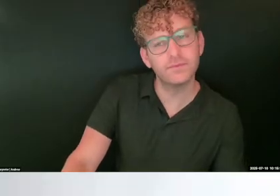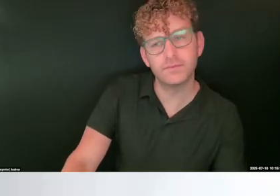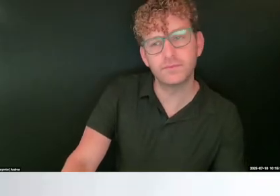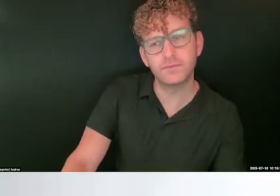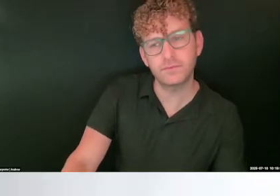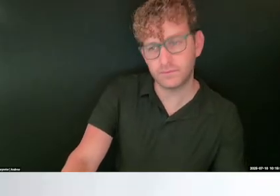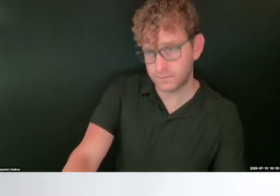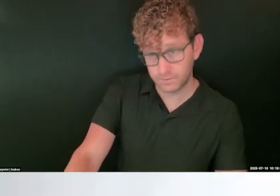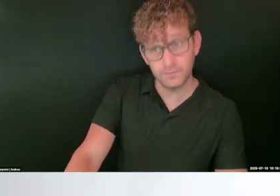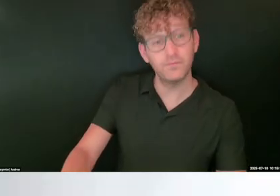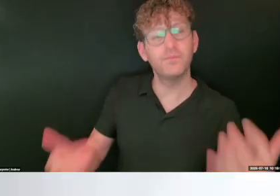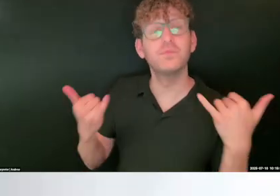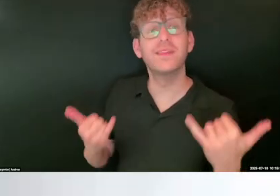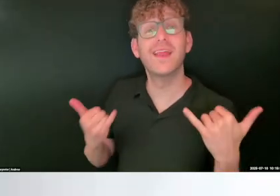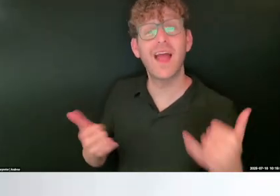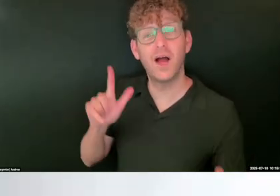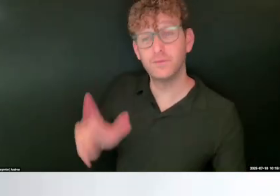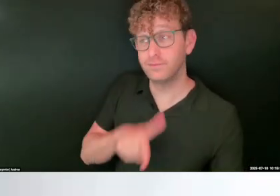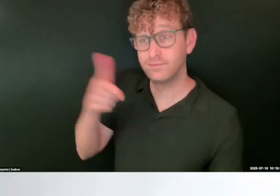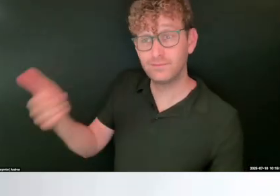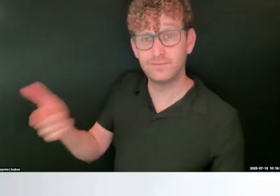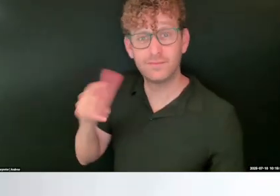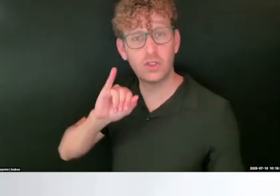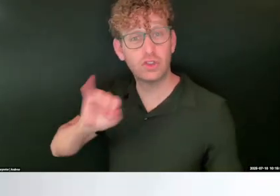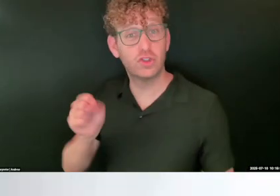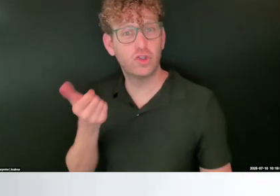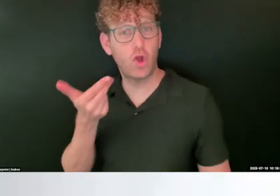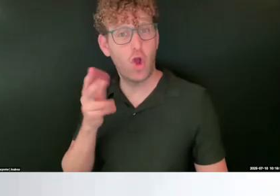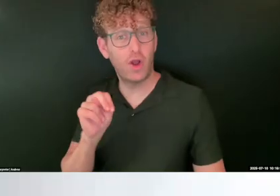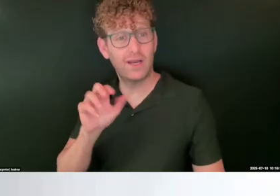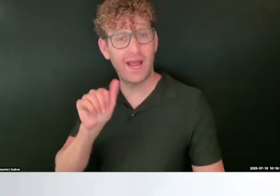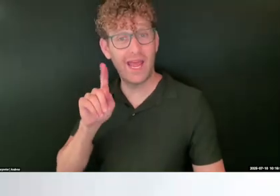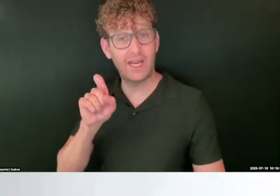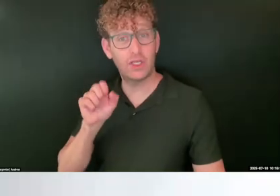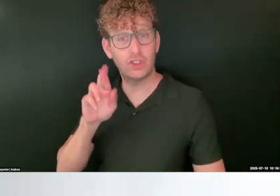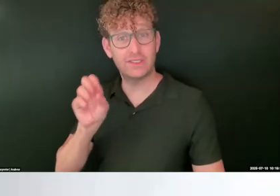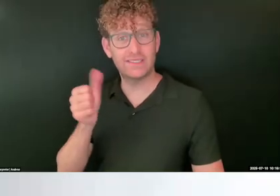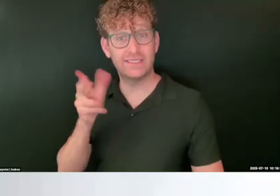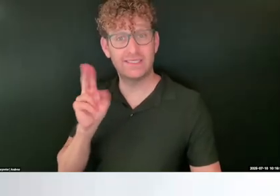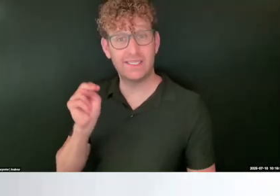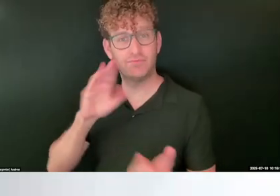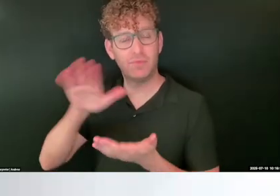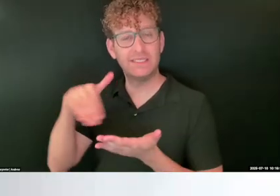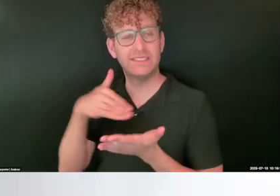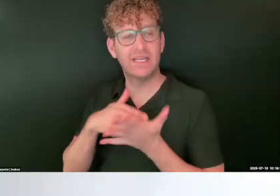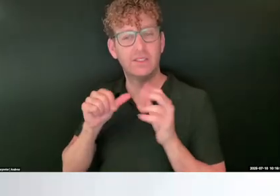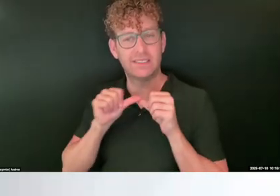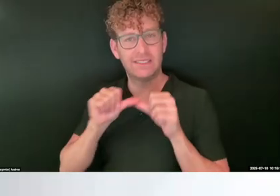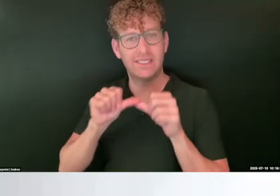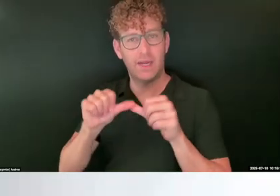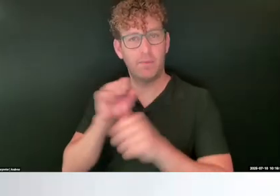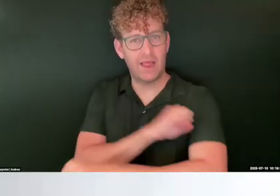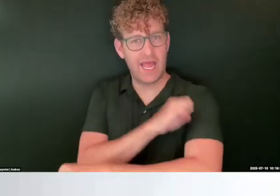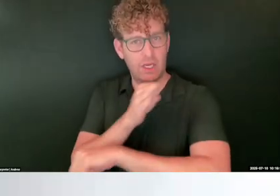And now I'll turn it over to John Anderson from the Center for Sustainable Energy, who will share their work on